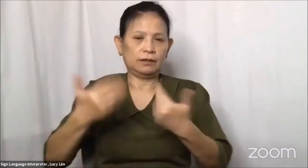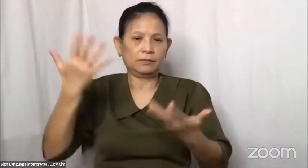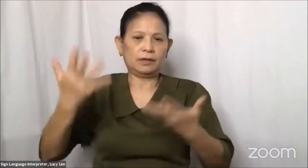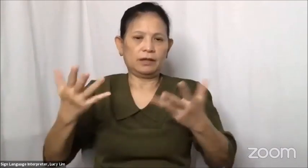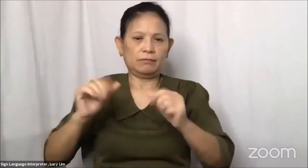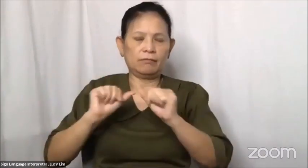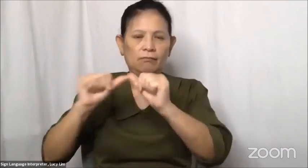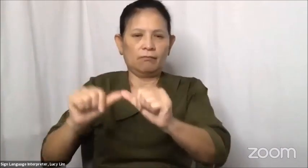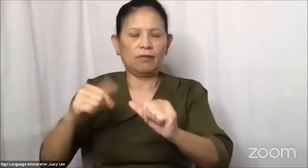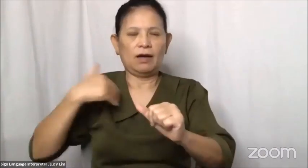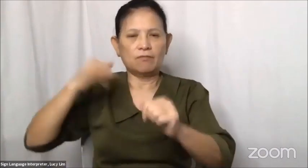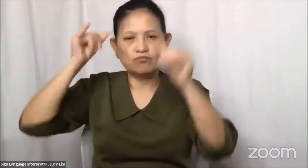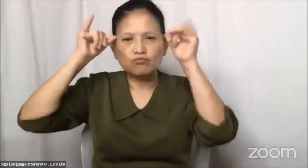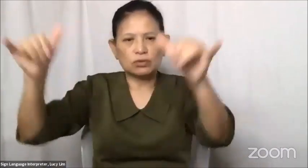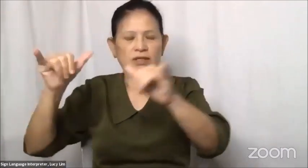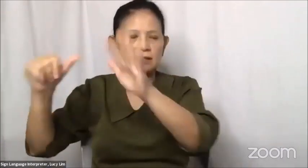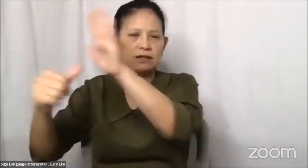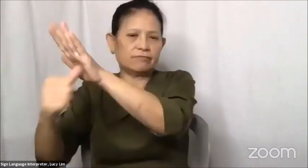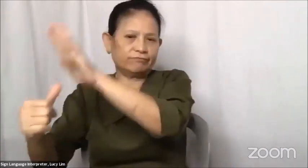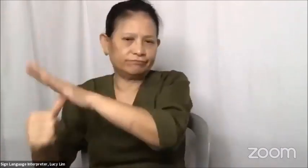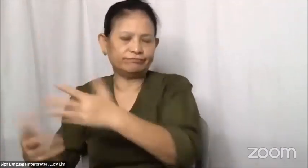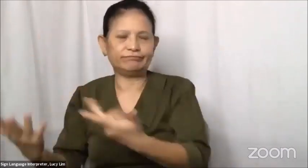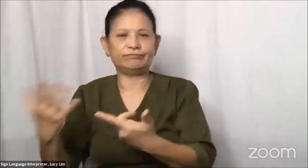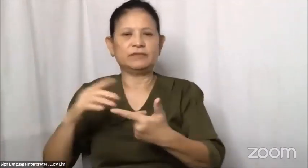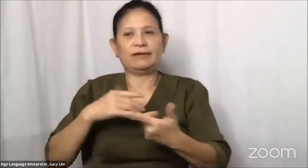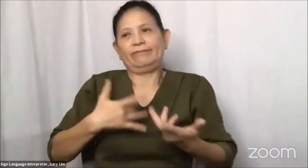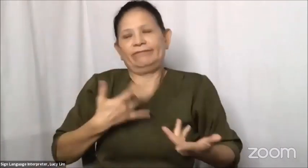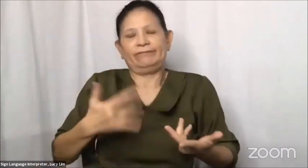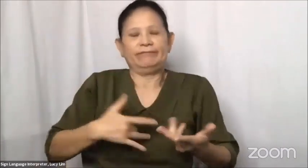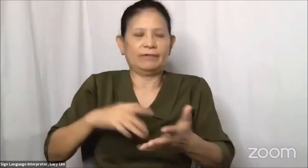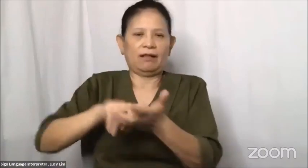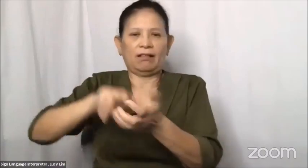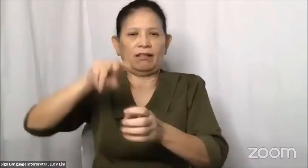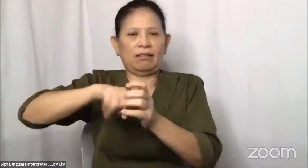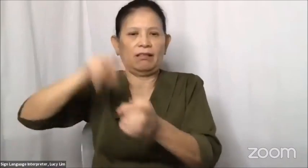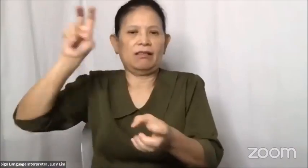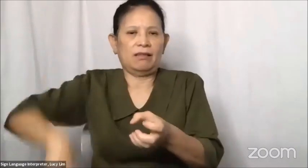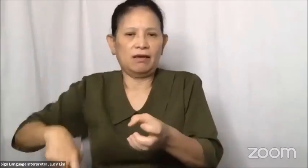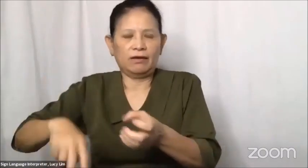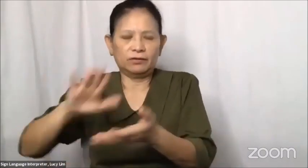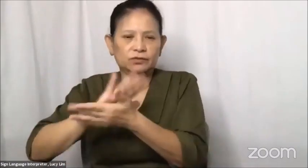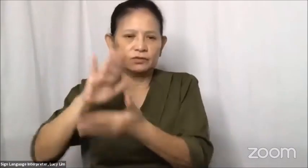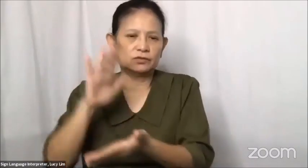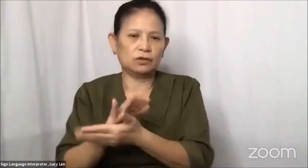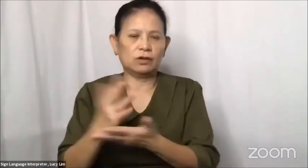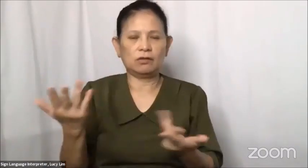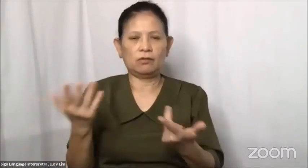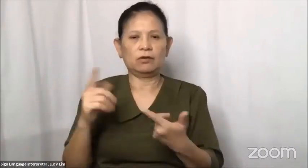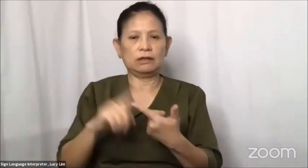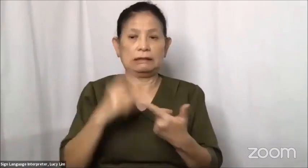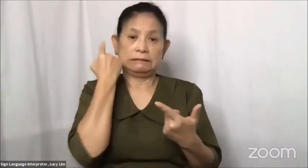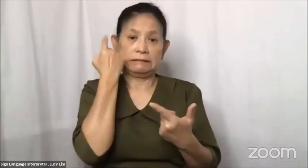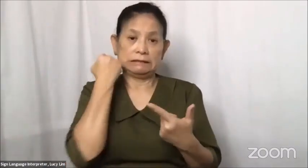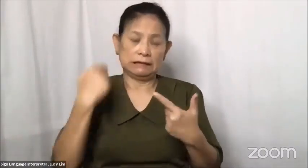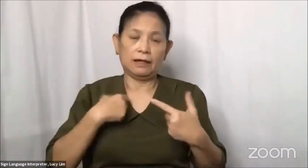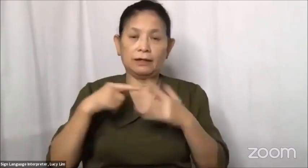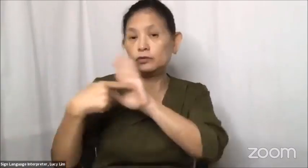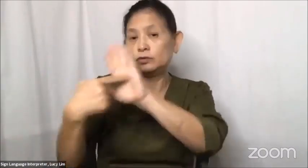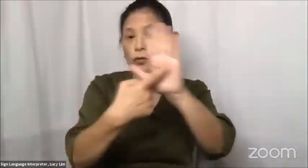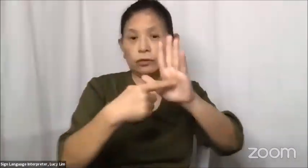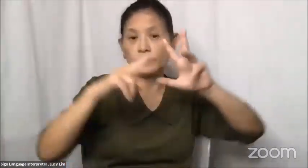harassment that lead them to drop out of school. And there are the research that I shown in the presentation